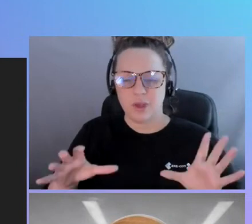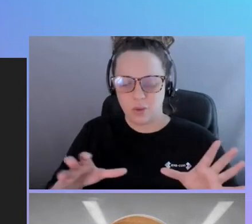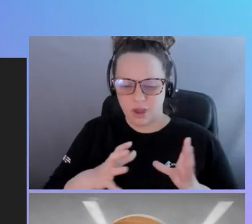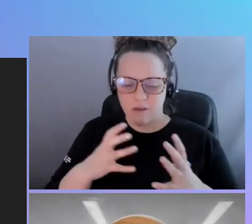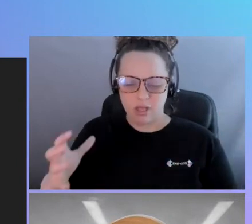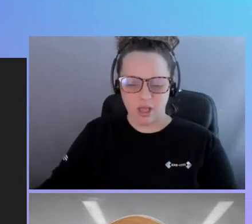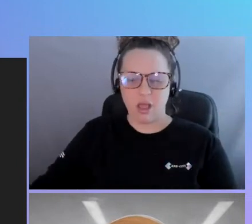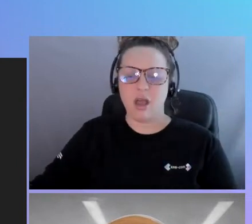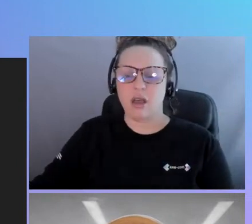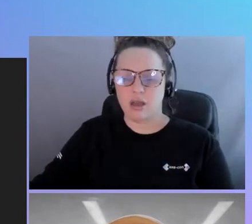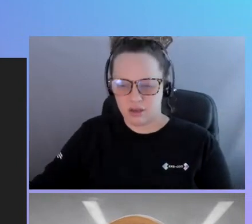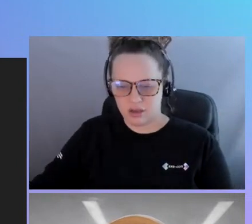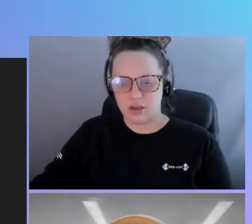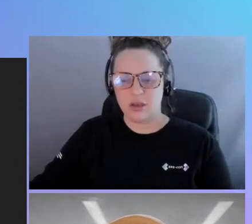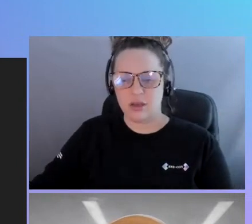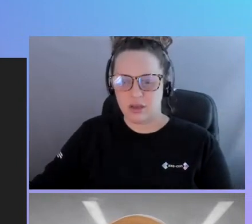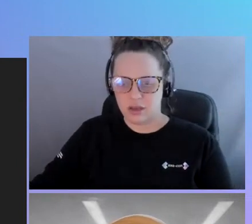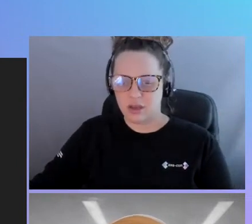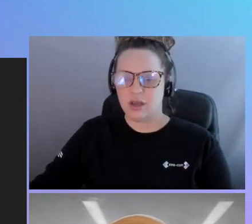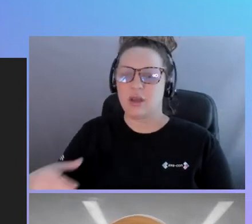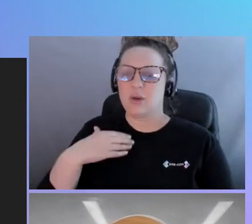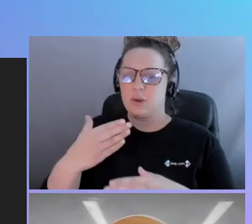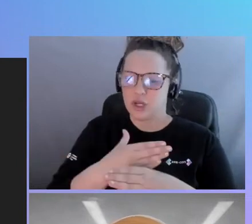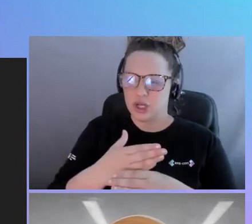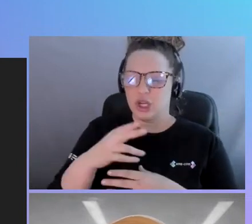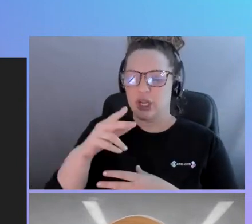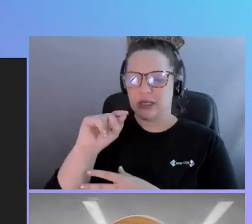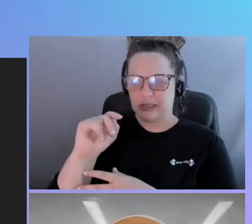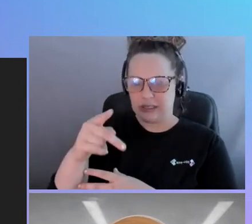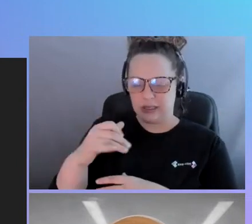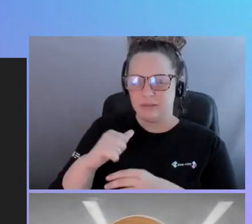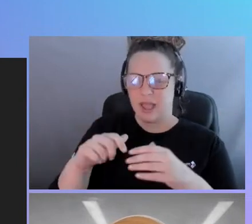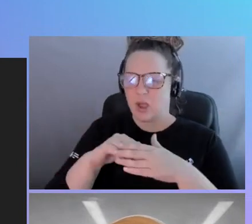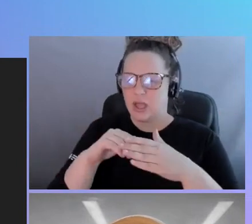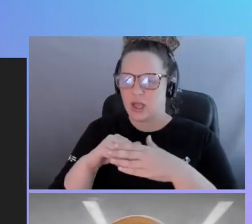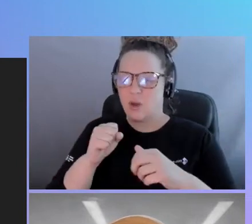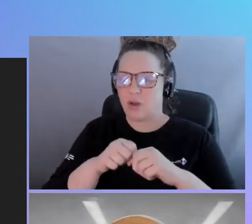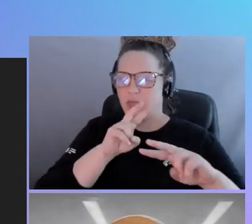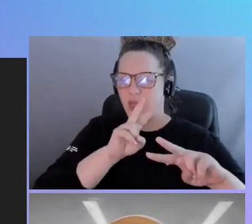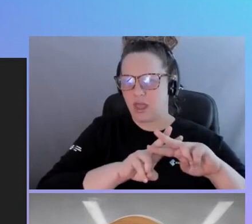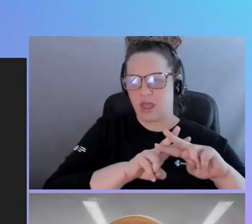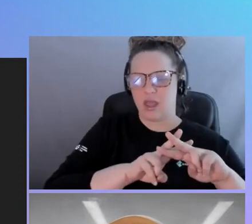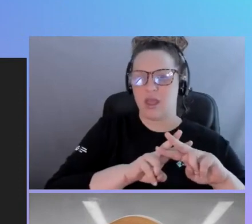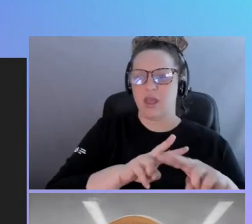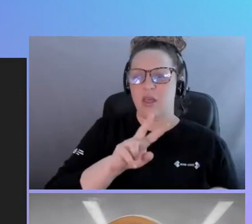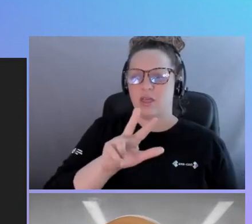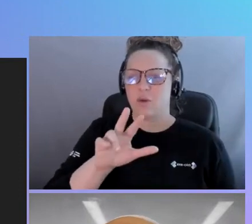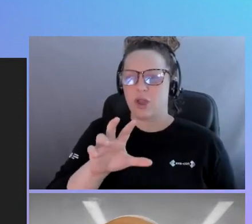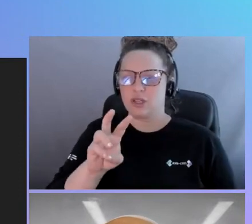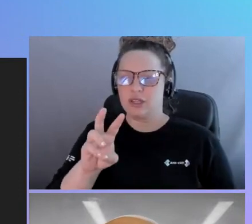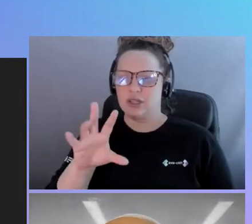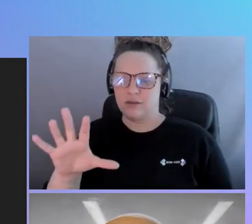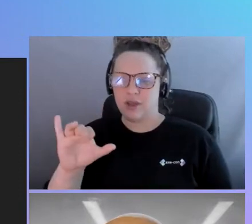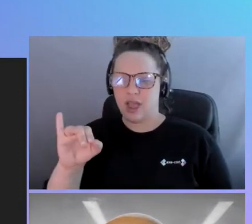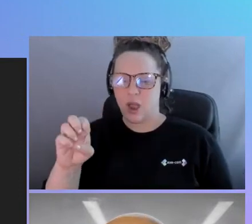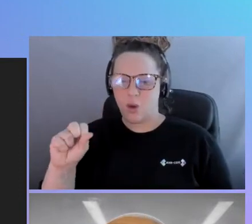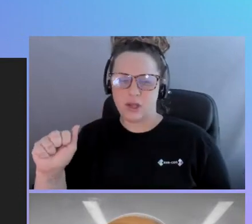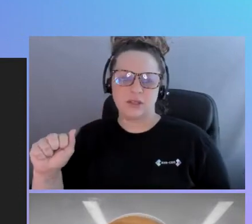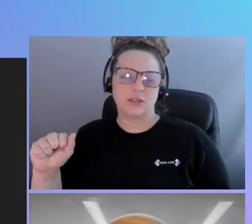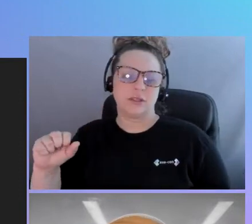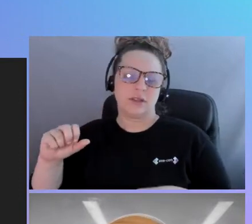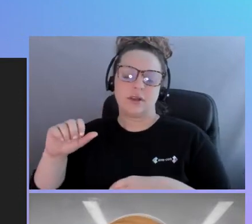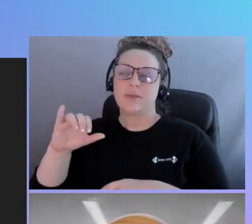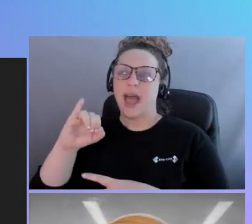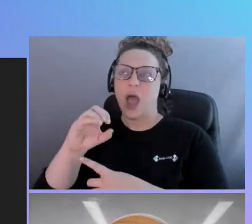at sharing tips on how to make apps more accessible with the hashtag 365 days iOS accessibility.